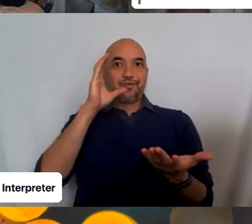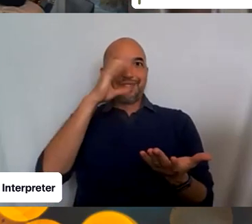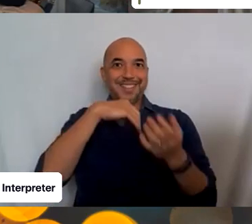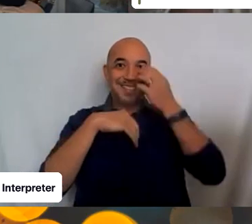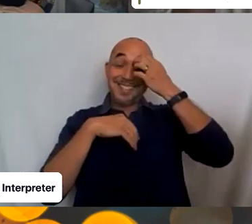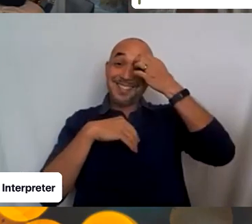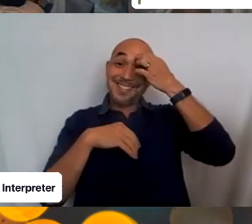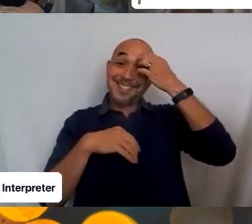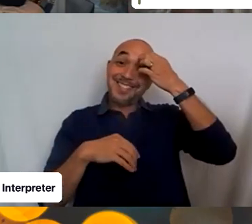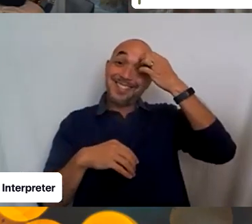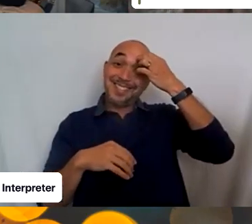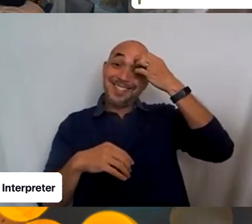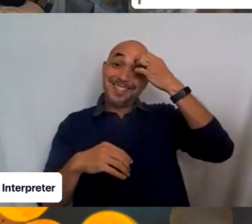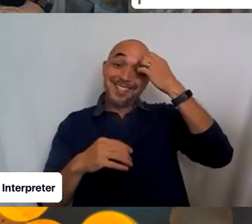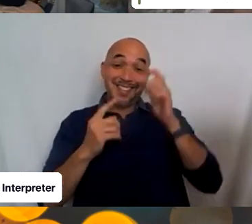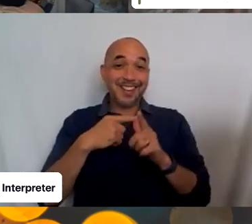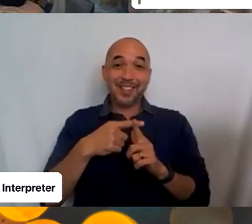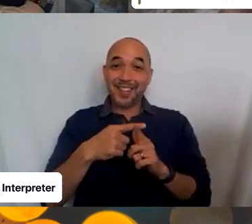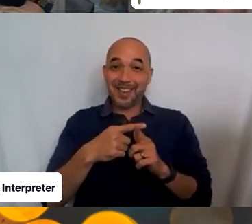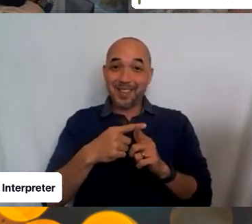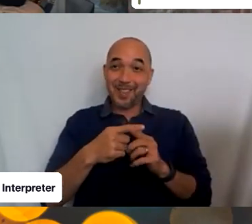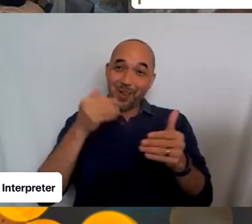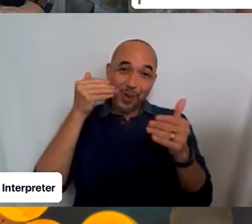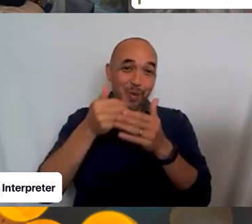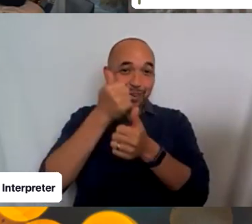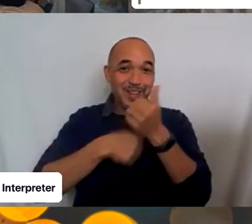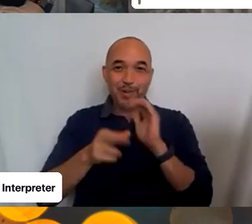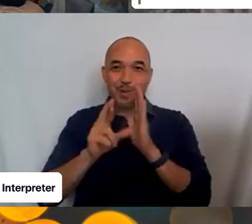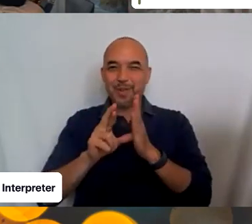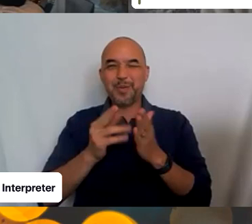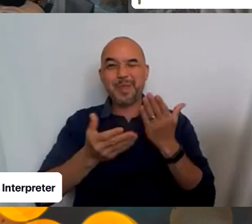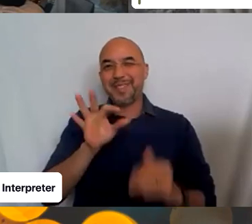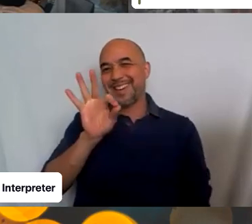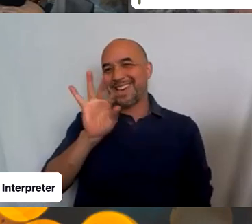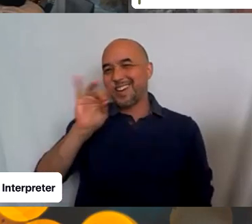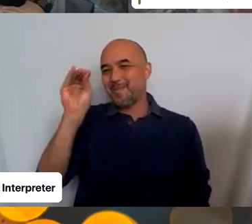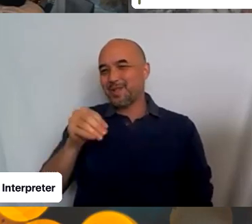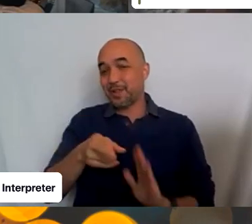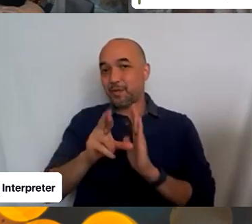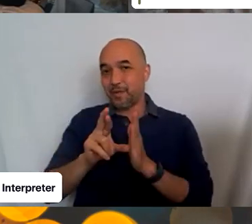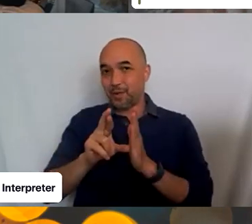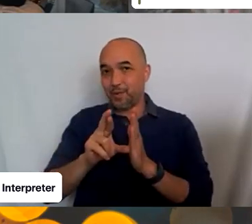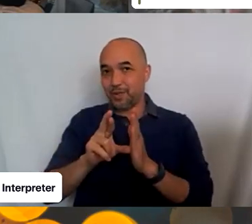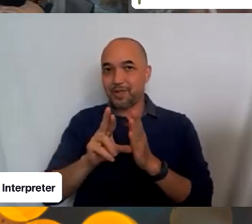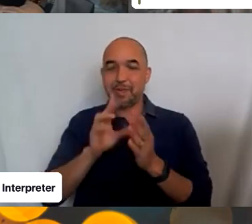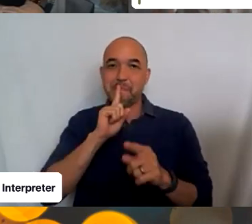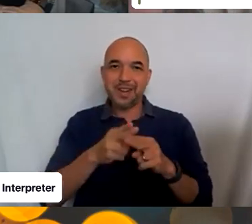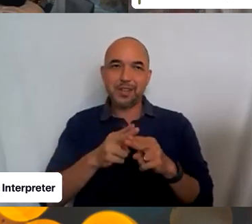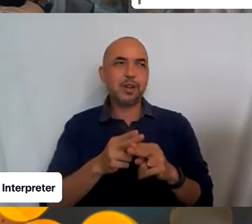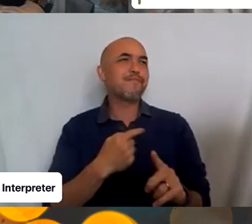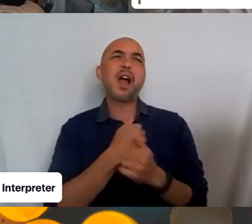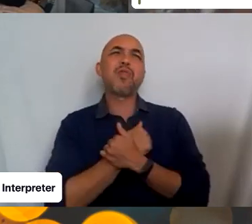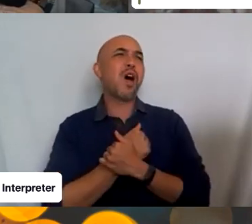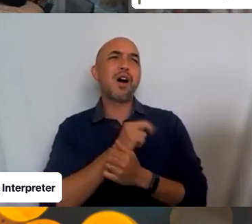then almost every single review, probably 98% of them referenced, oh my gosh, I love the recipes. I didn't know